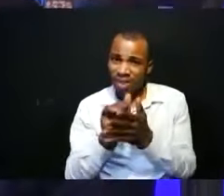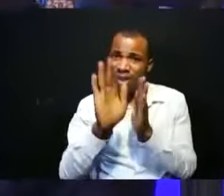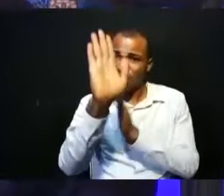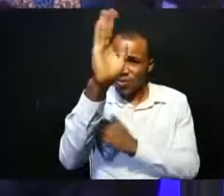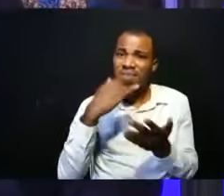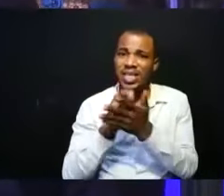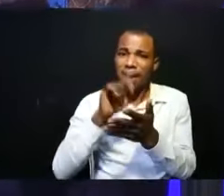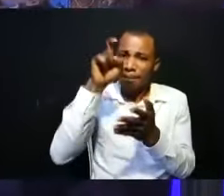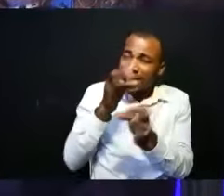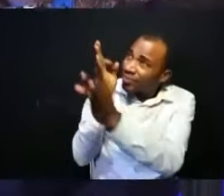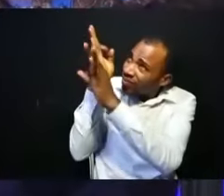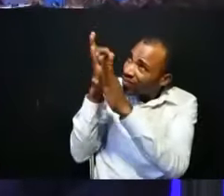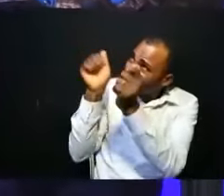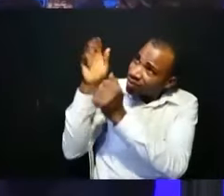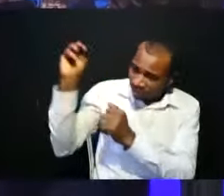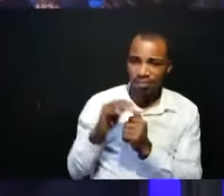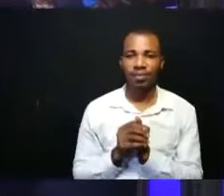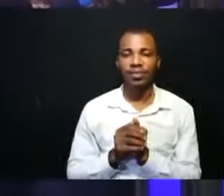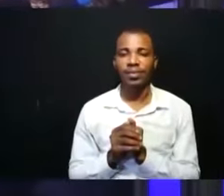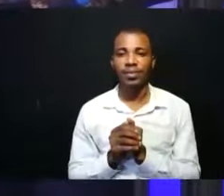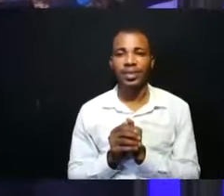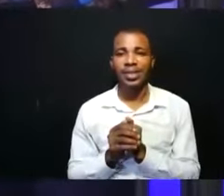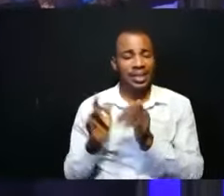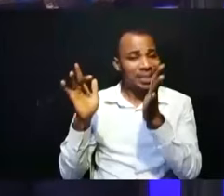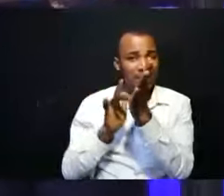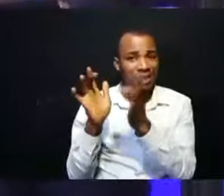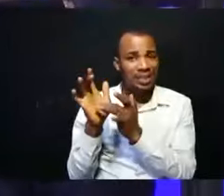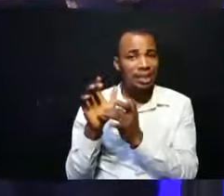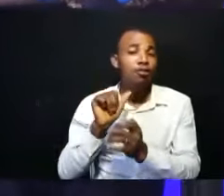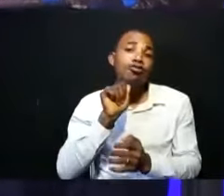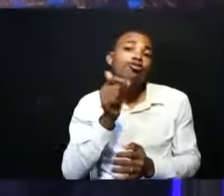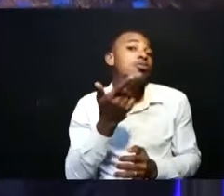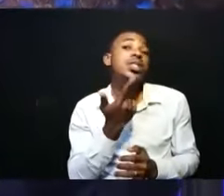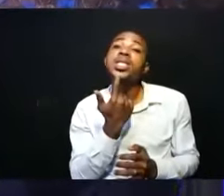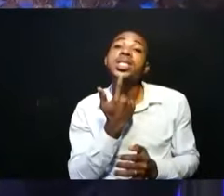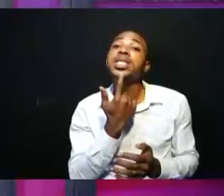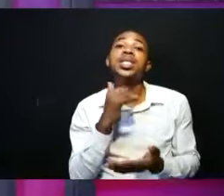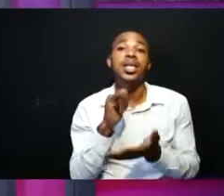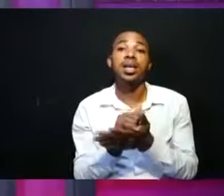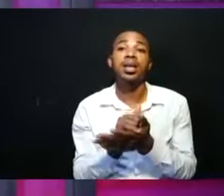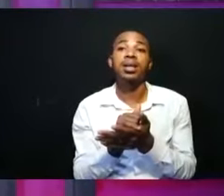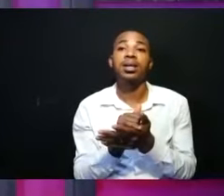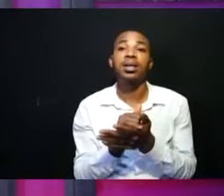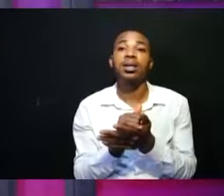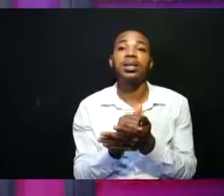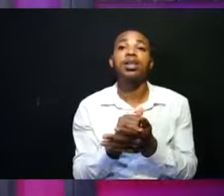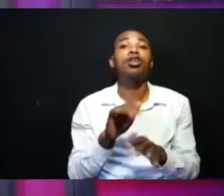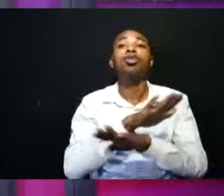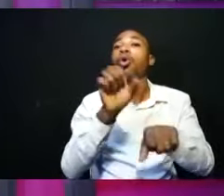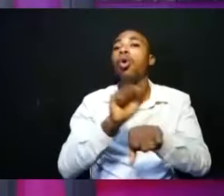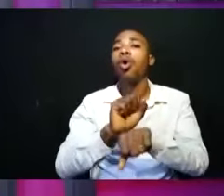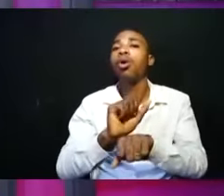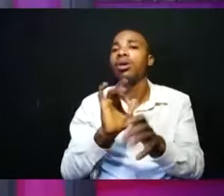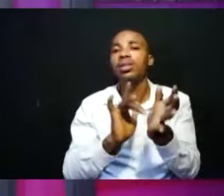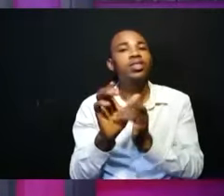super so, what I say, yanni mujidi. Now, what Jesus is not saying here is not to work.